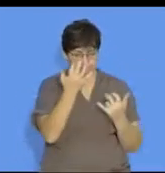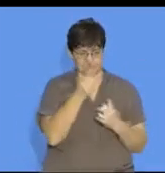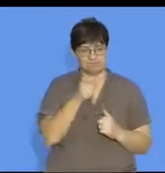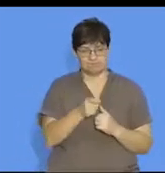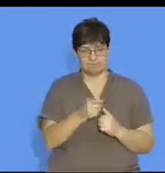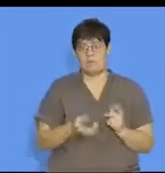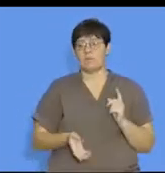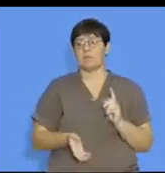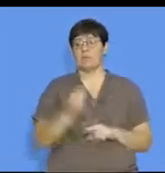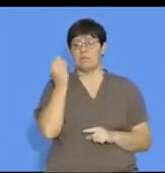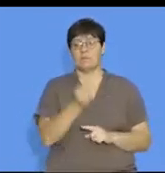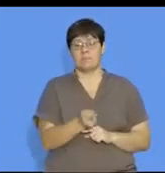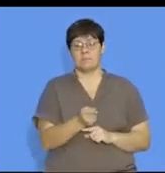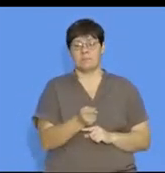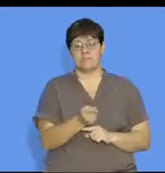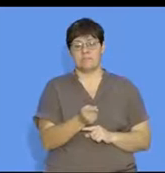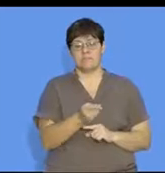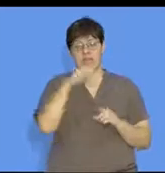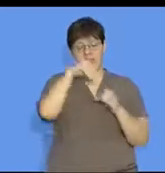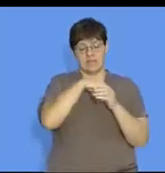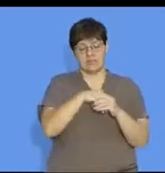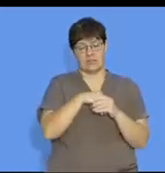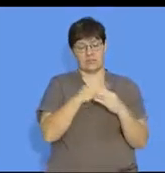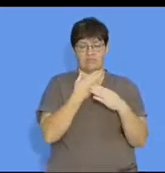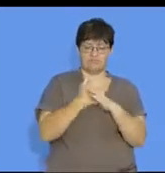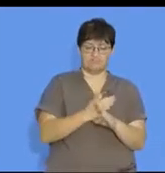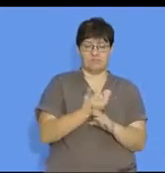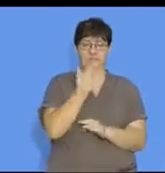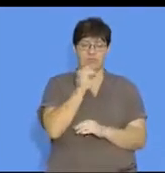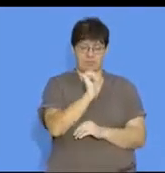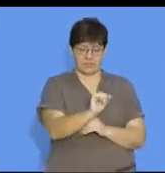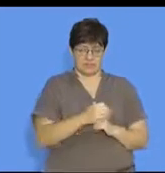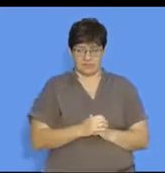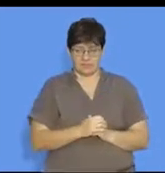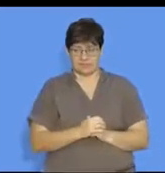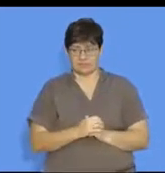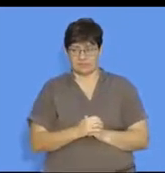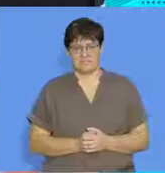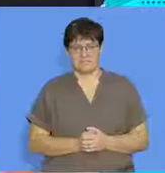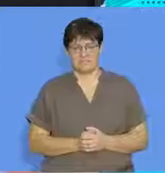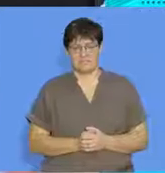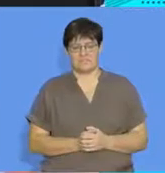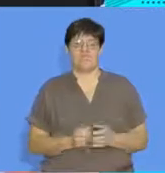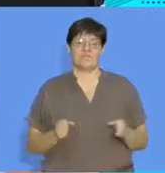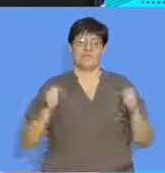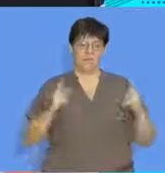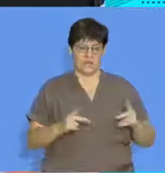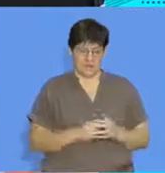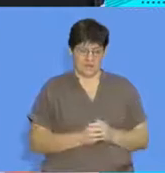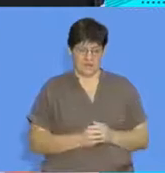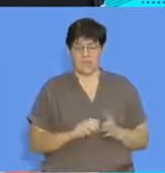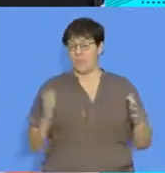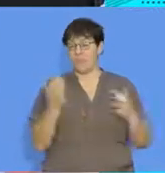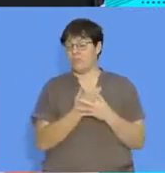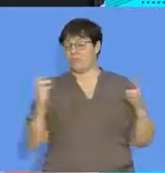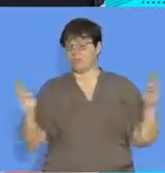the calculations to actually determine the internal resistance of a battery, okay? Okay, good people, we'll take a short